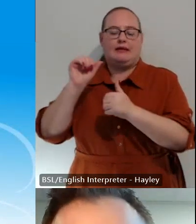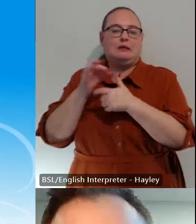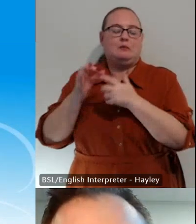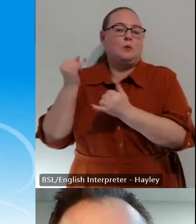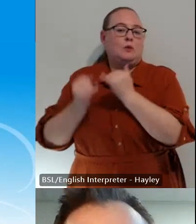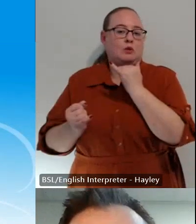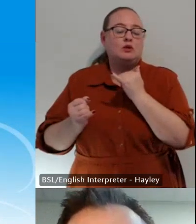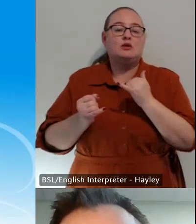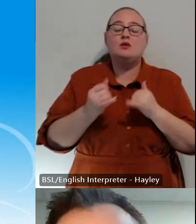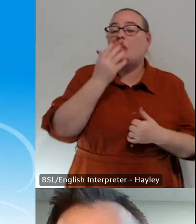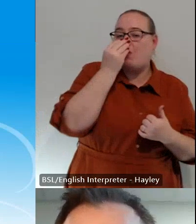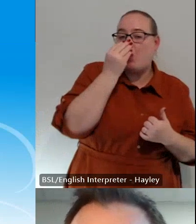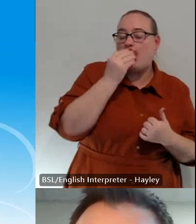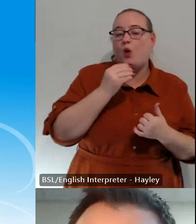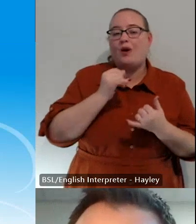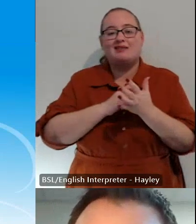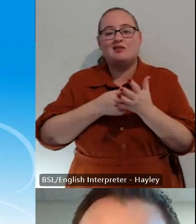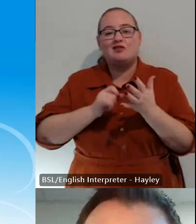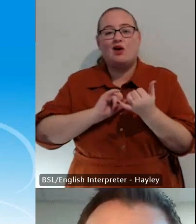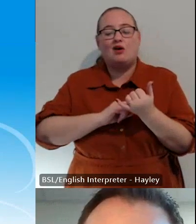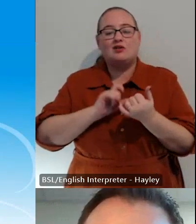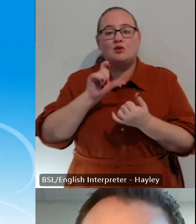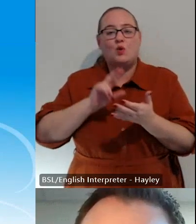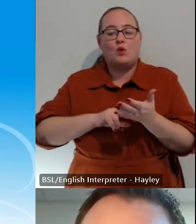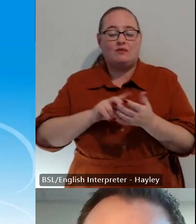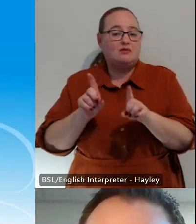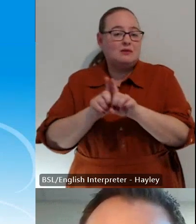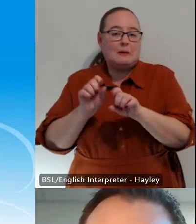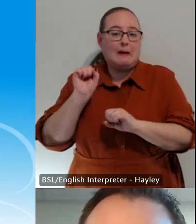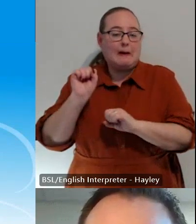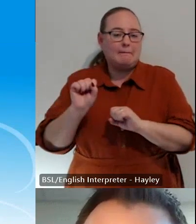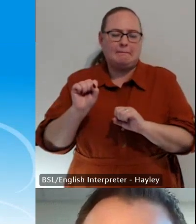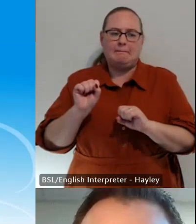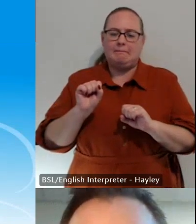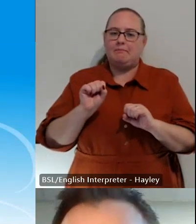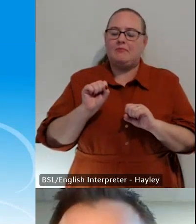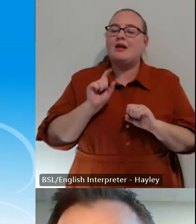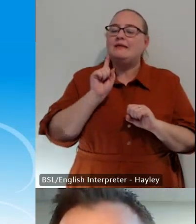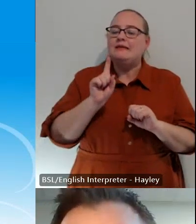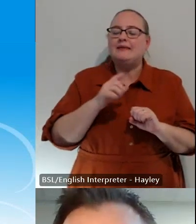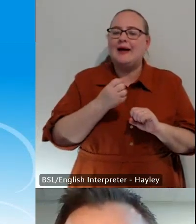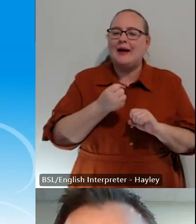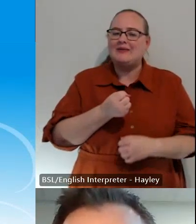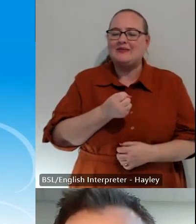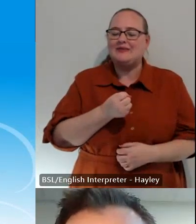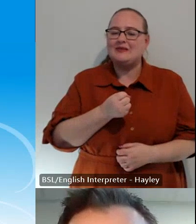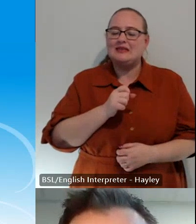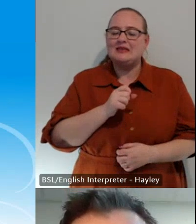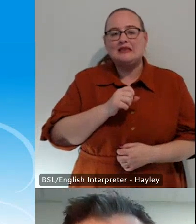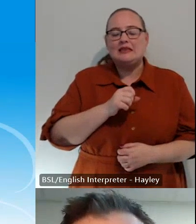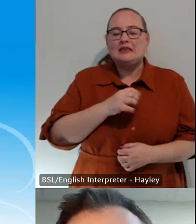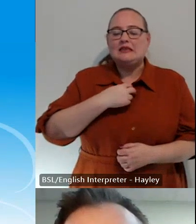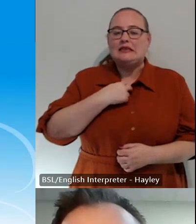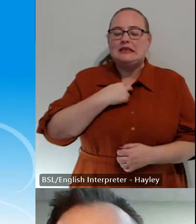SARS-CoV-2 as well. Unfortunately, there's a kind of U-shaped risk curve where very young children are much more likely, in fact, as likely as middle-aged adults to develop